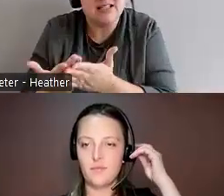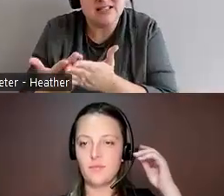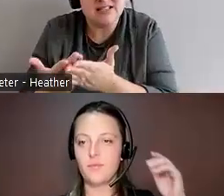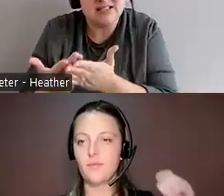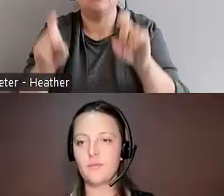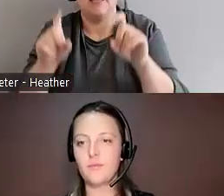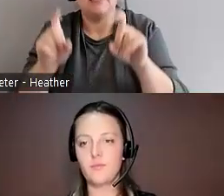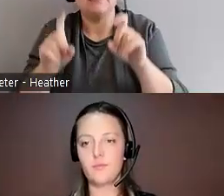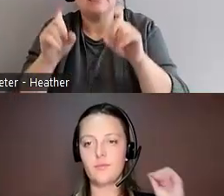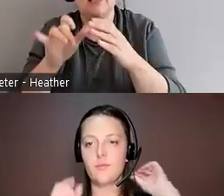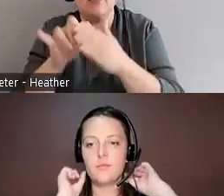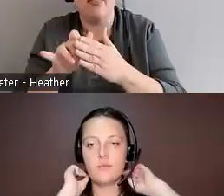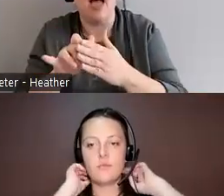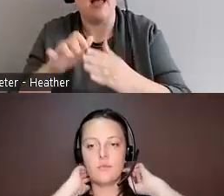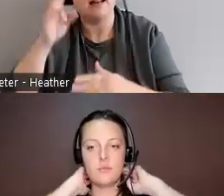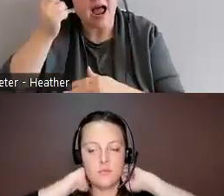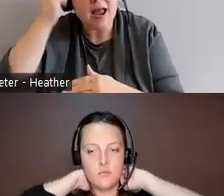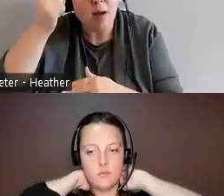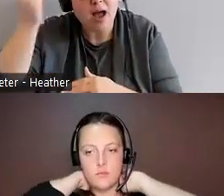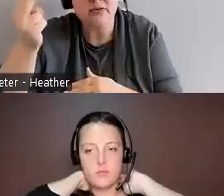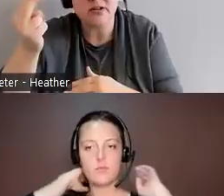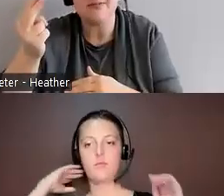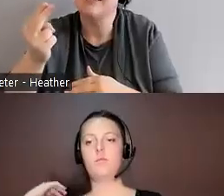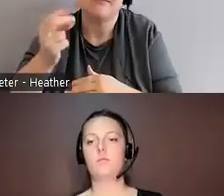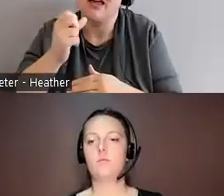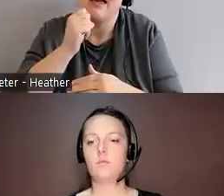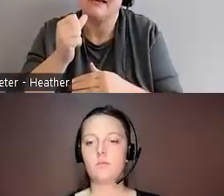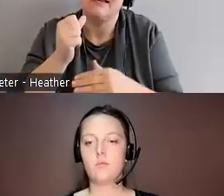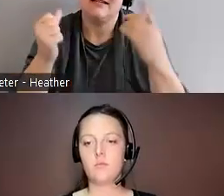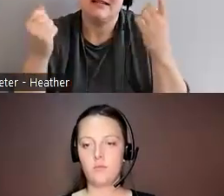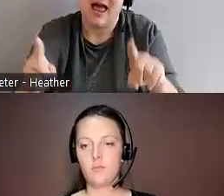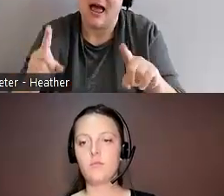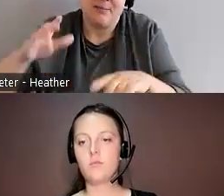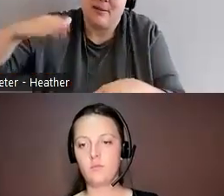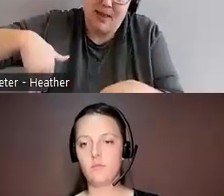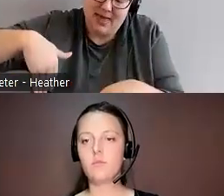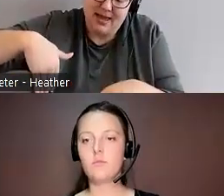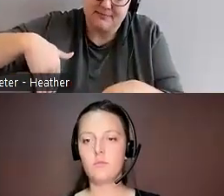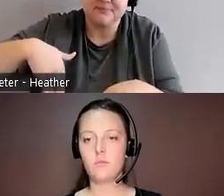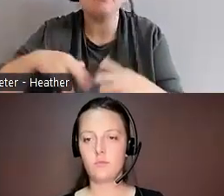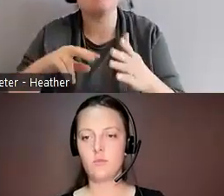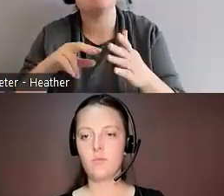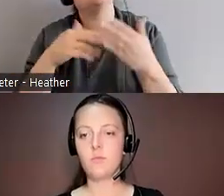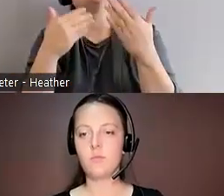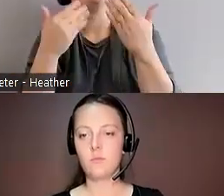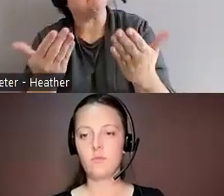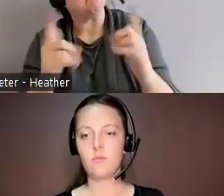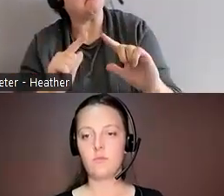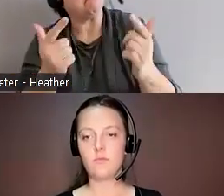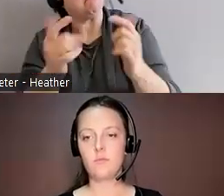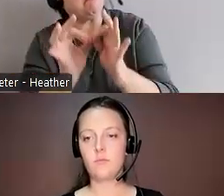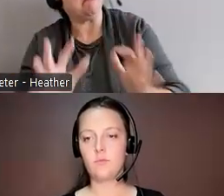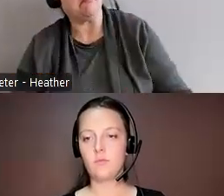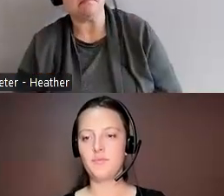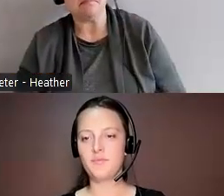depression hypothesis hasn't quite happened by then. What I mean by that is that most of the data that has